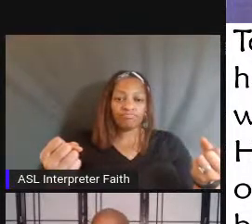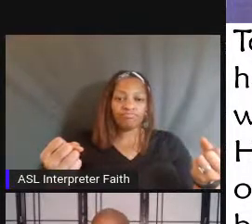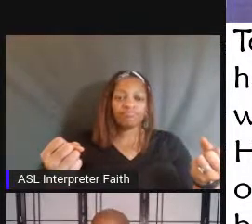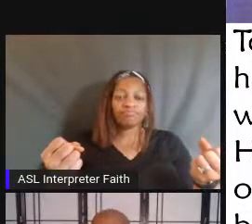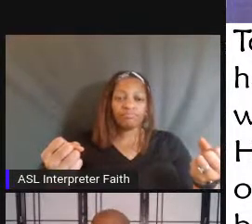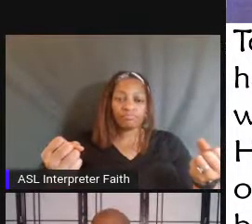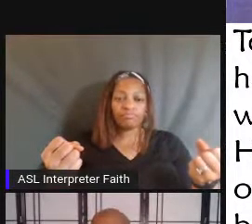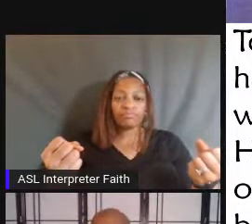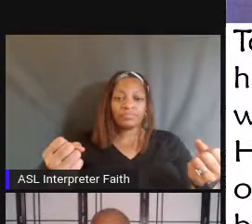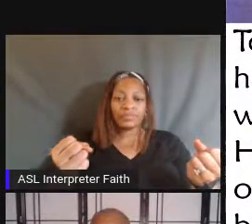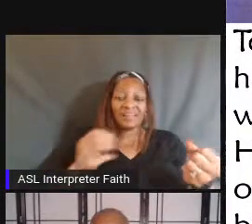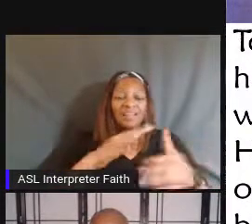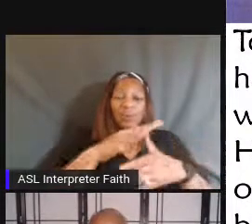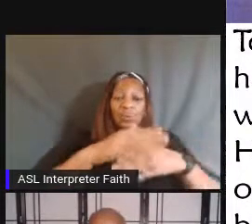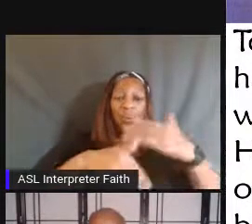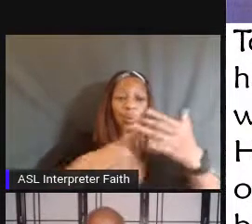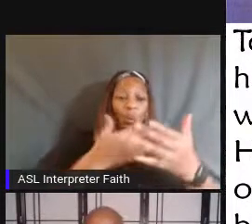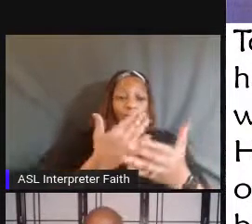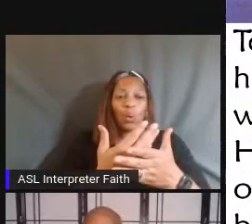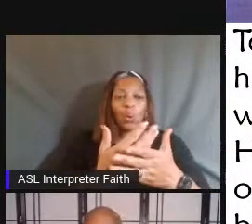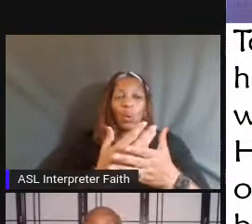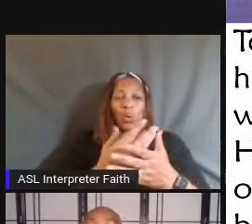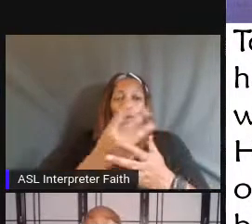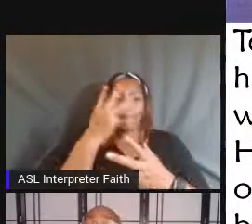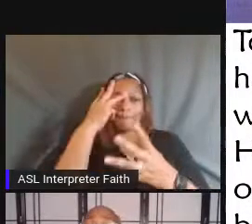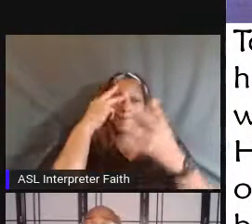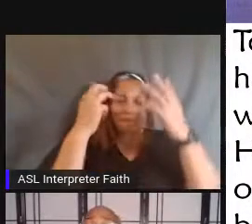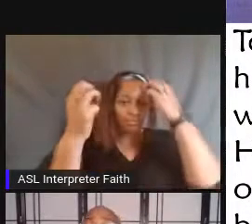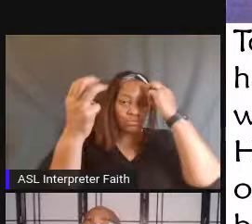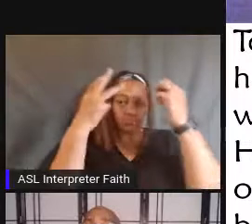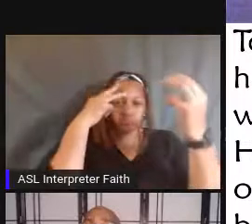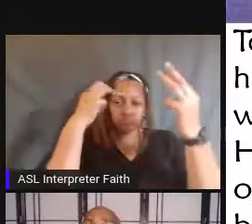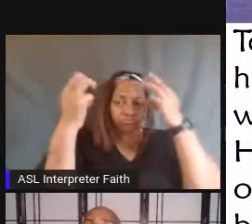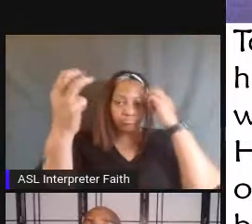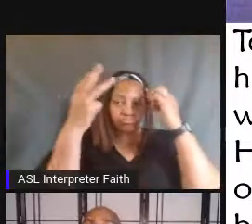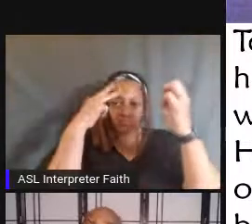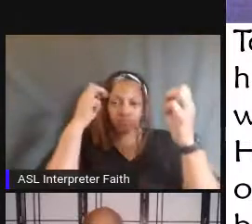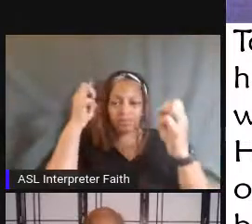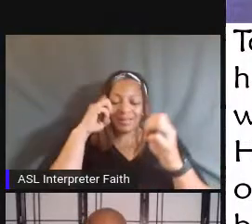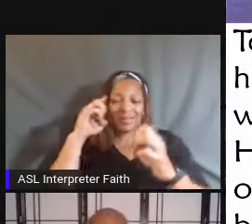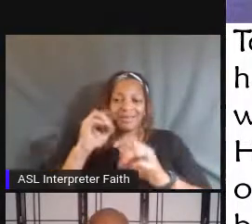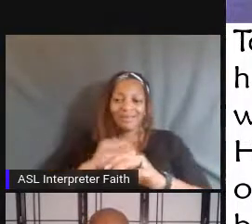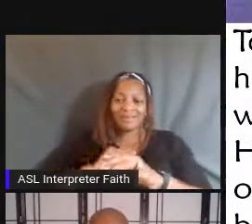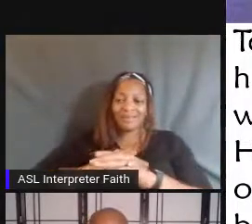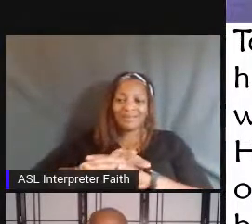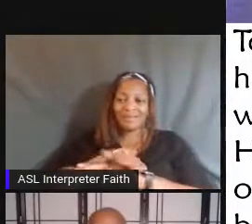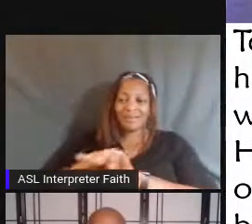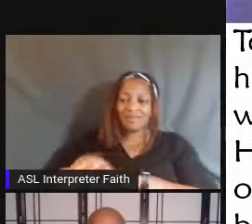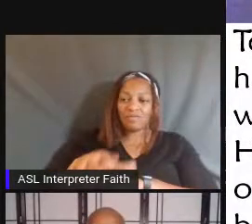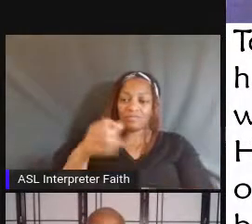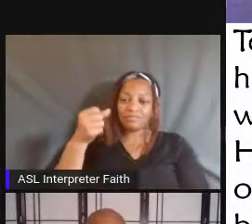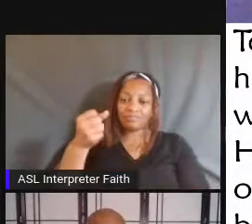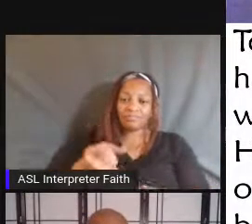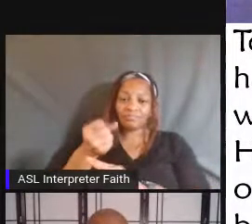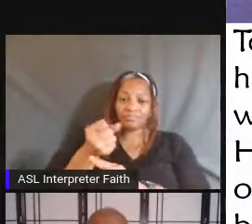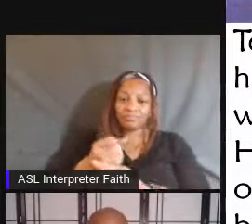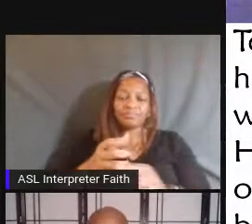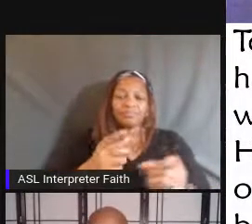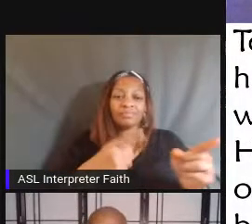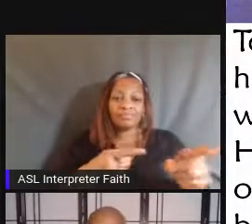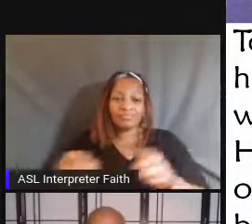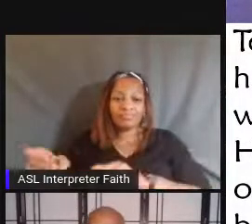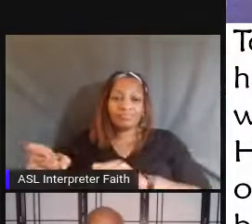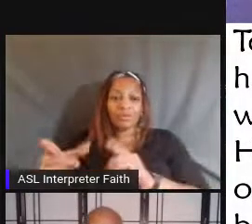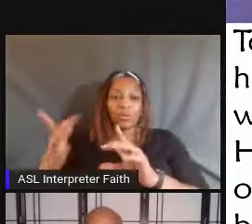all memories, our lives are influenced and impacted accordingly because it's